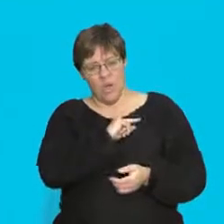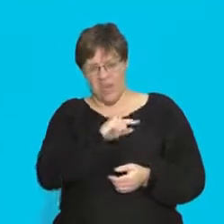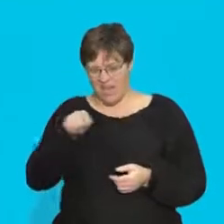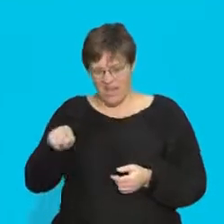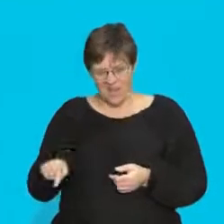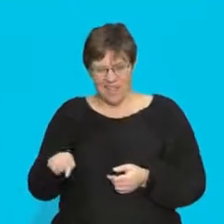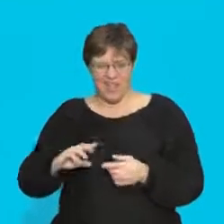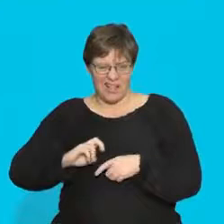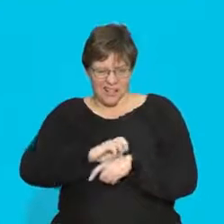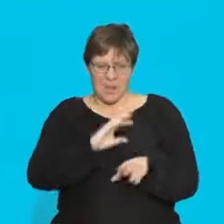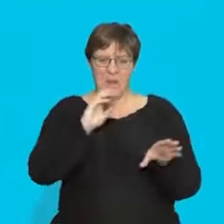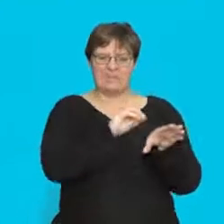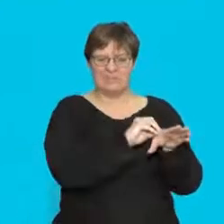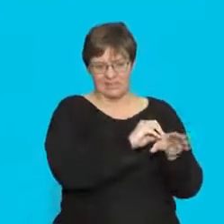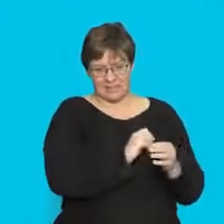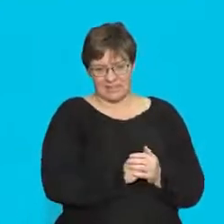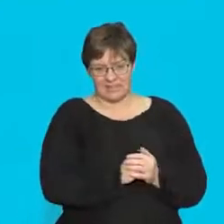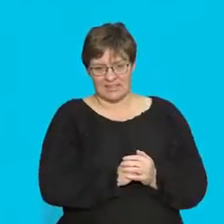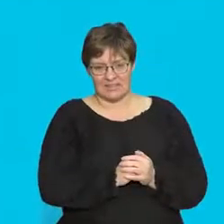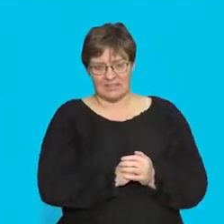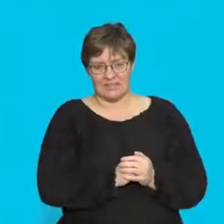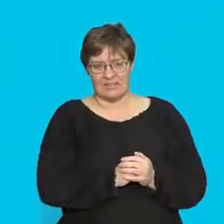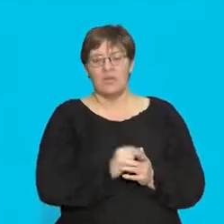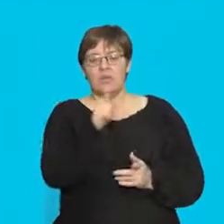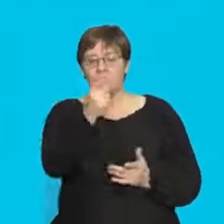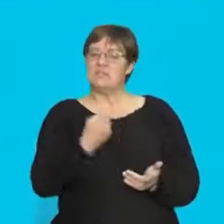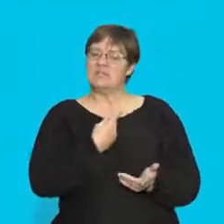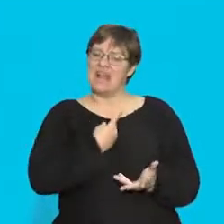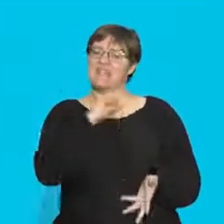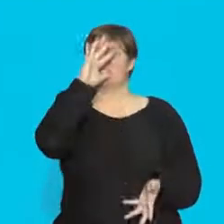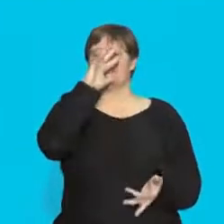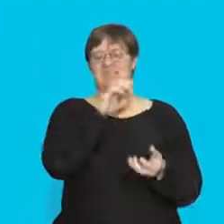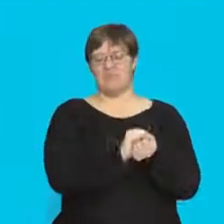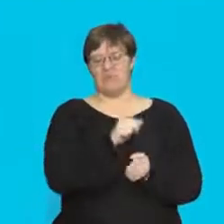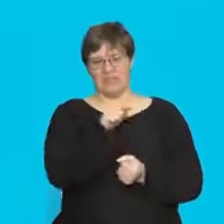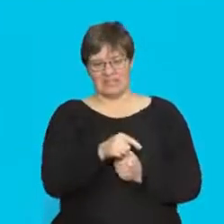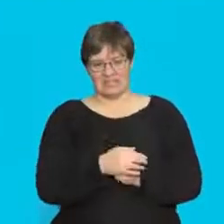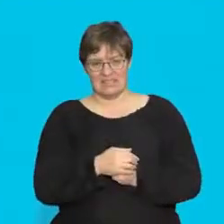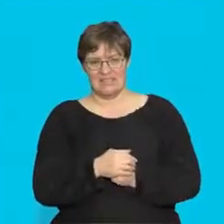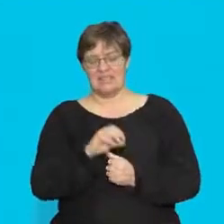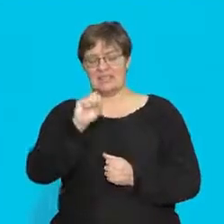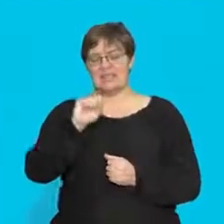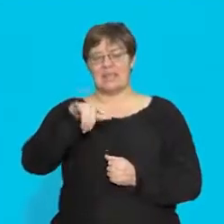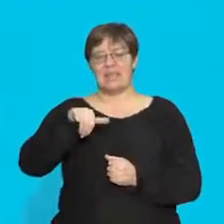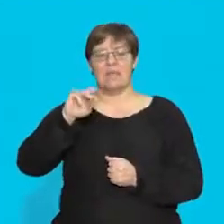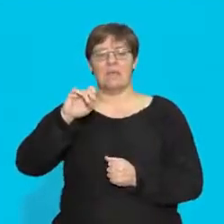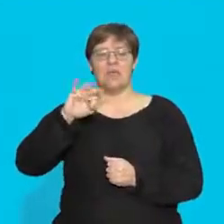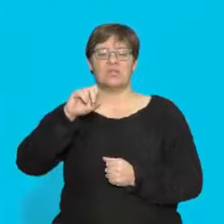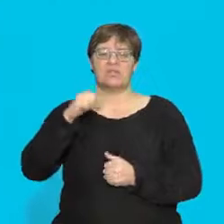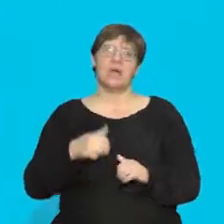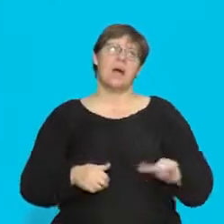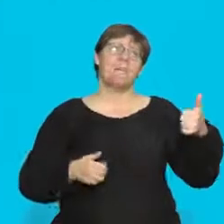from having this parasite attached to it. So I'd like you to summarize this section